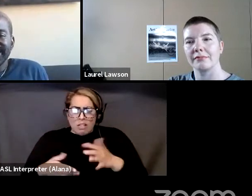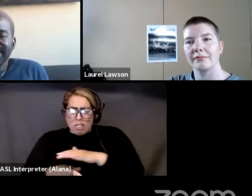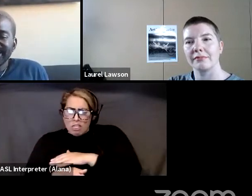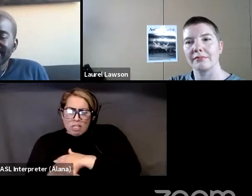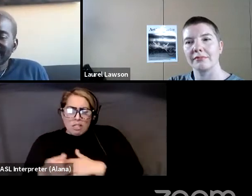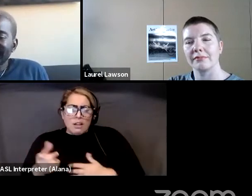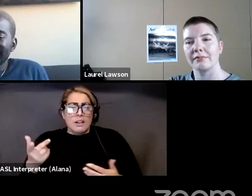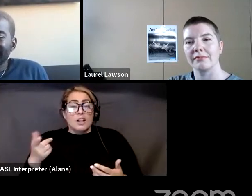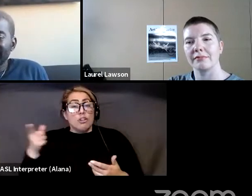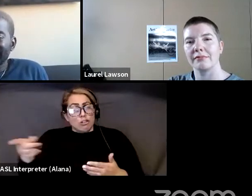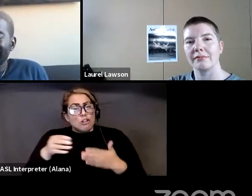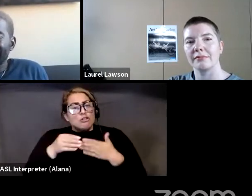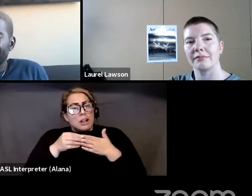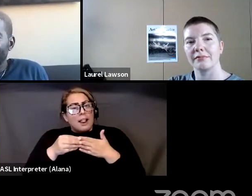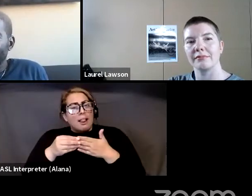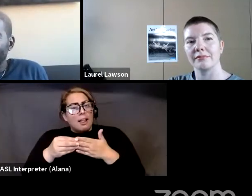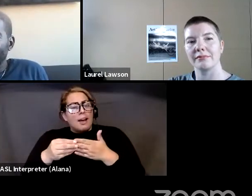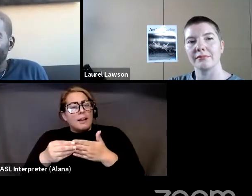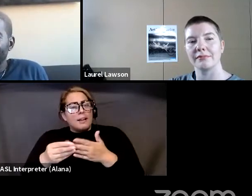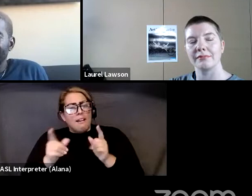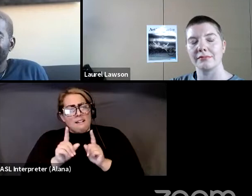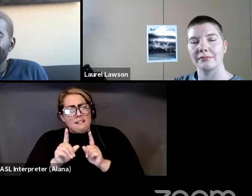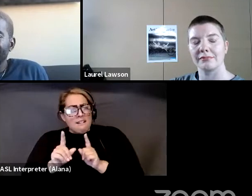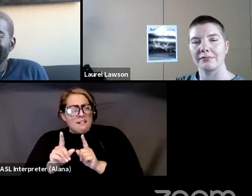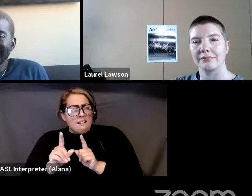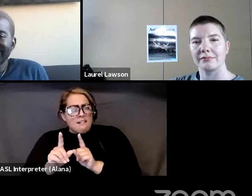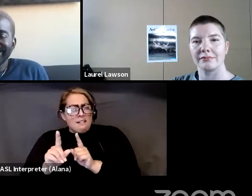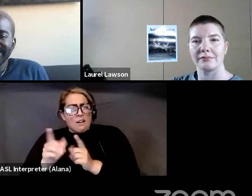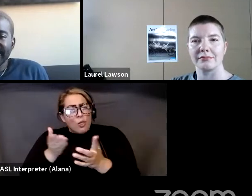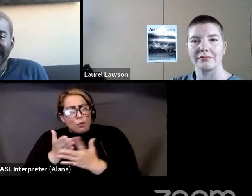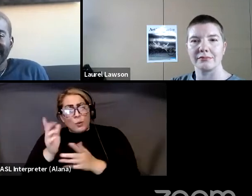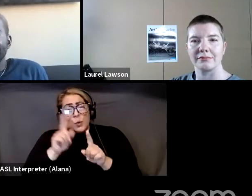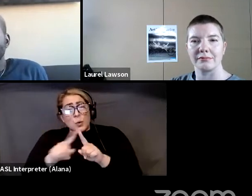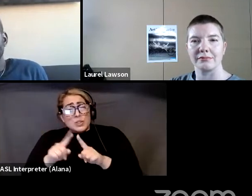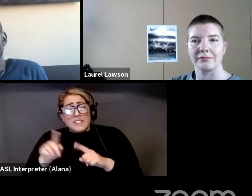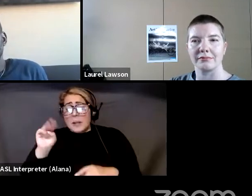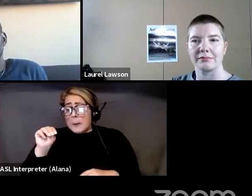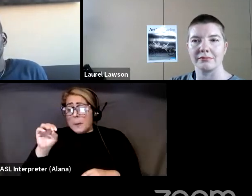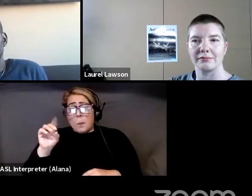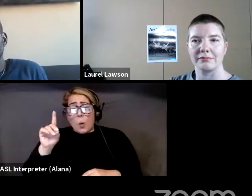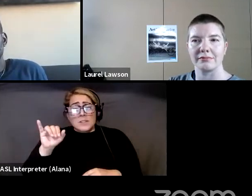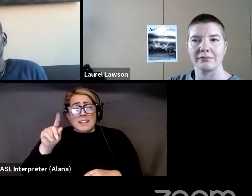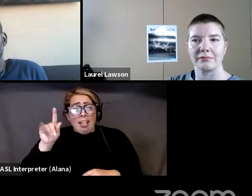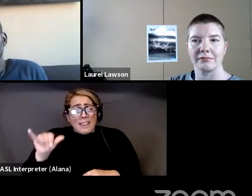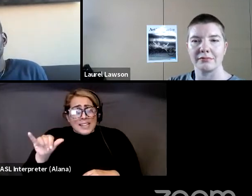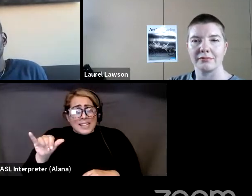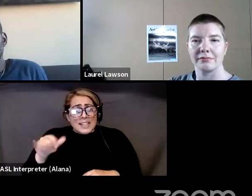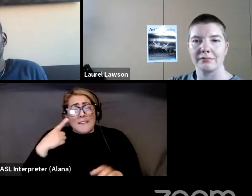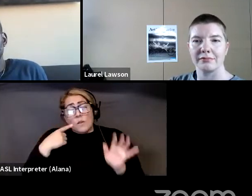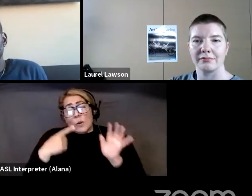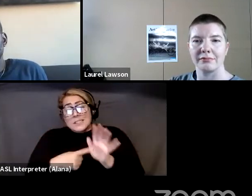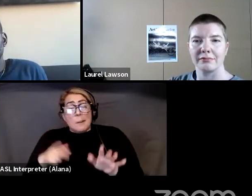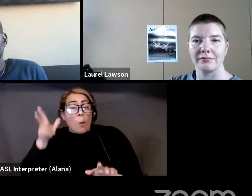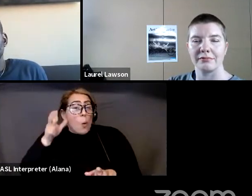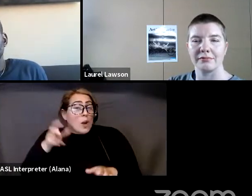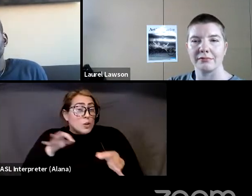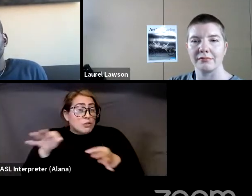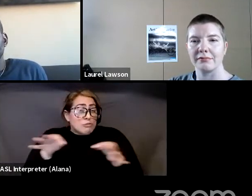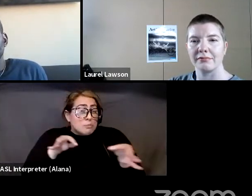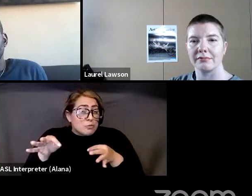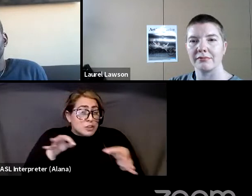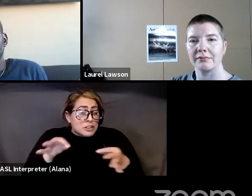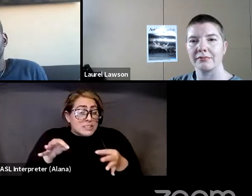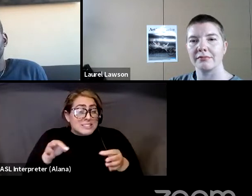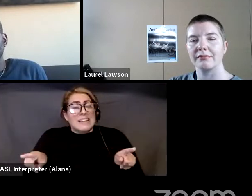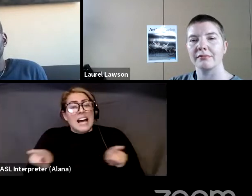she led me through different kinds of modalities of like, you know, audio description